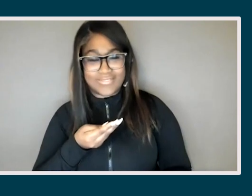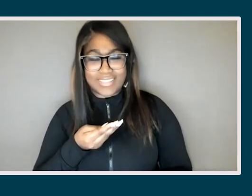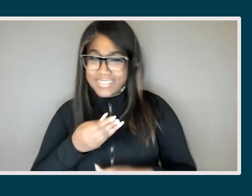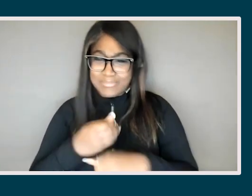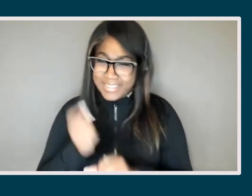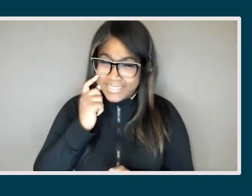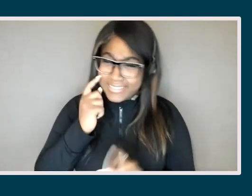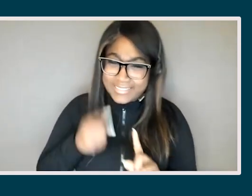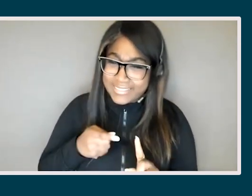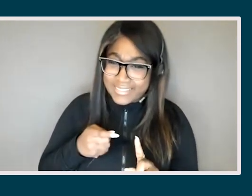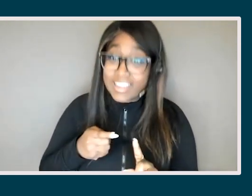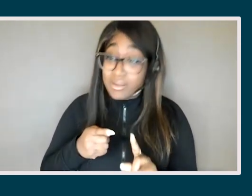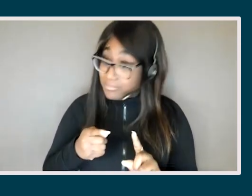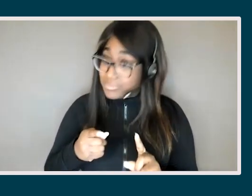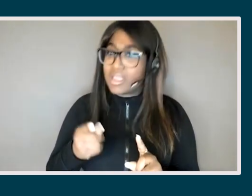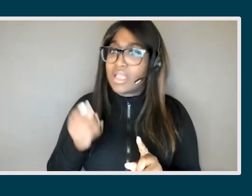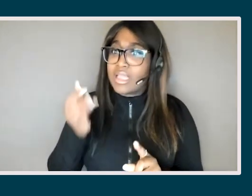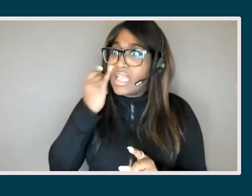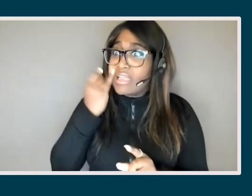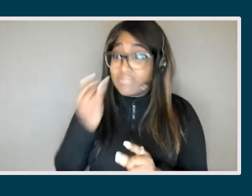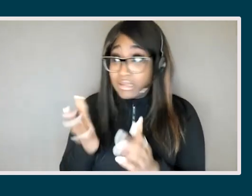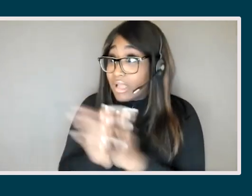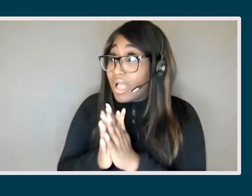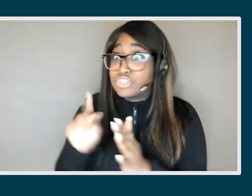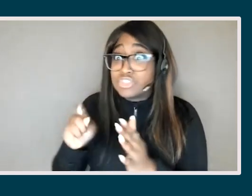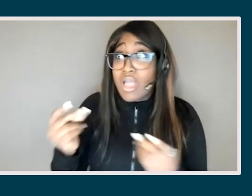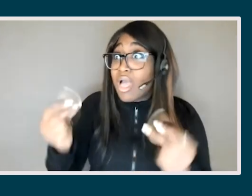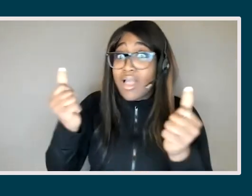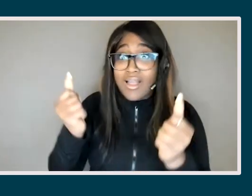I sometimes don't get everything that I want exactly when I want it?